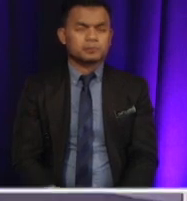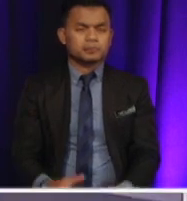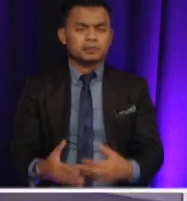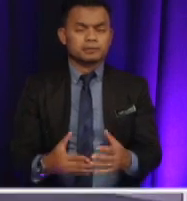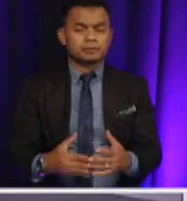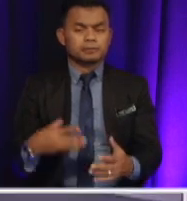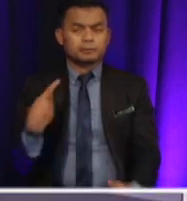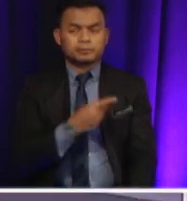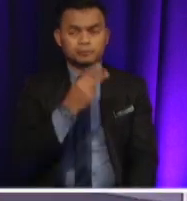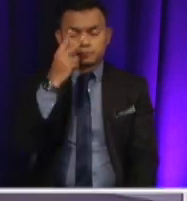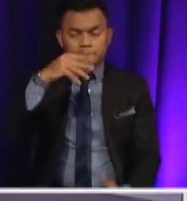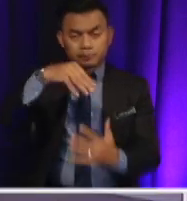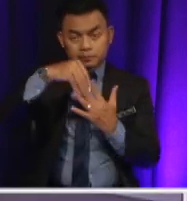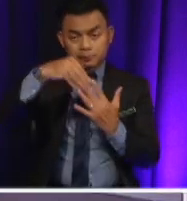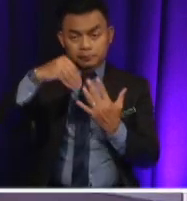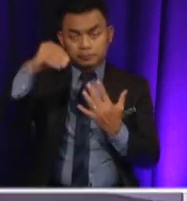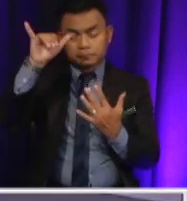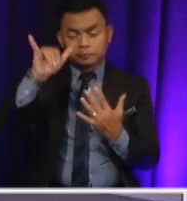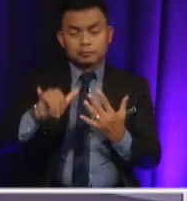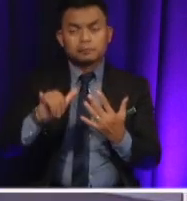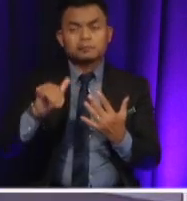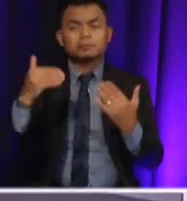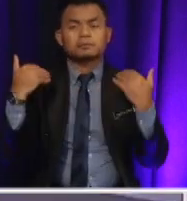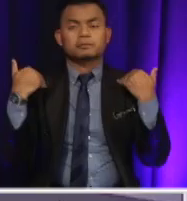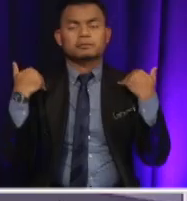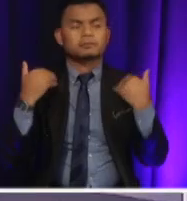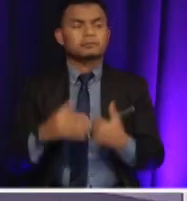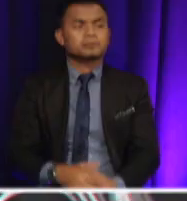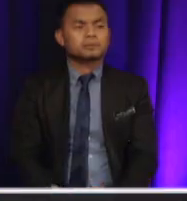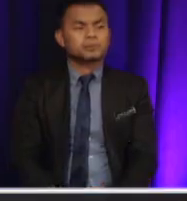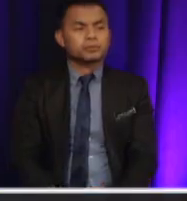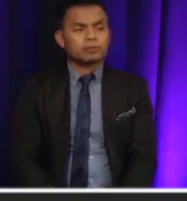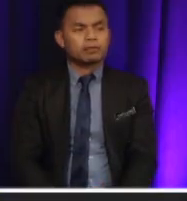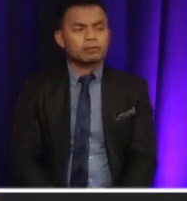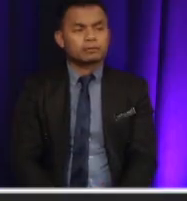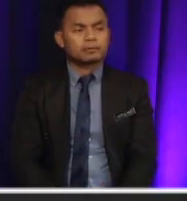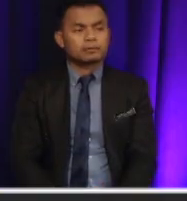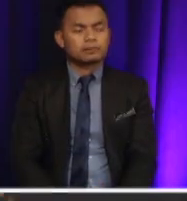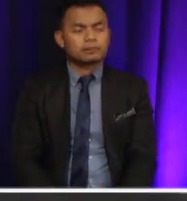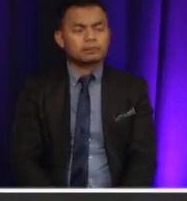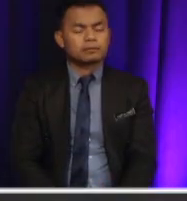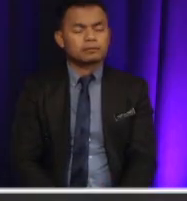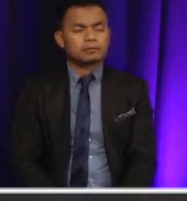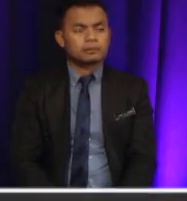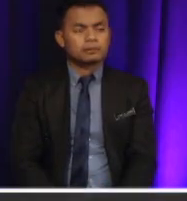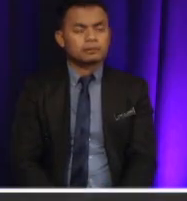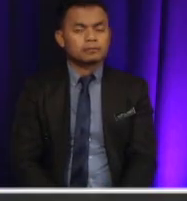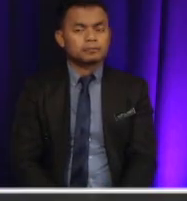options there. What do you think? That is definitely Yes. the bulldog clip. Mm-hmm.